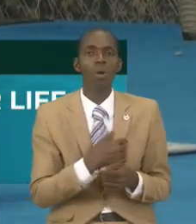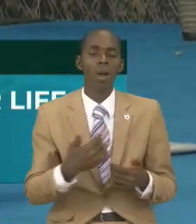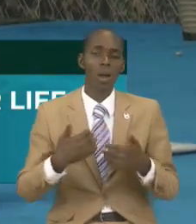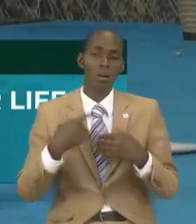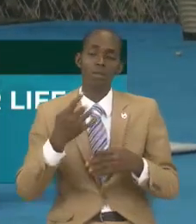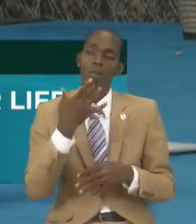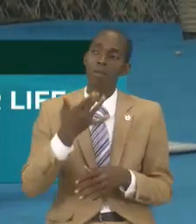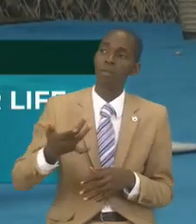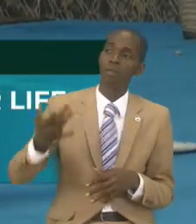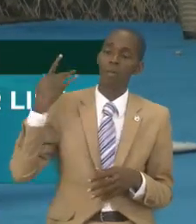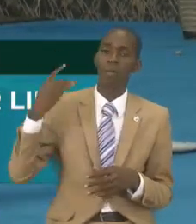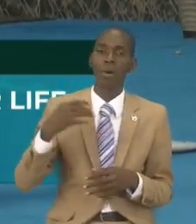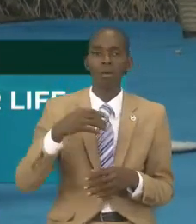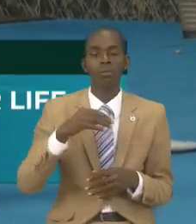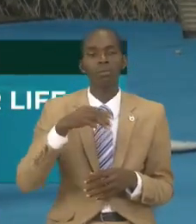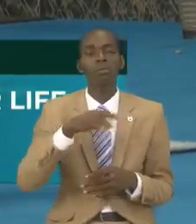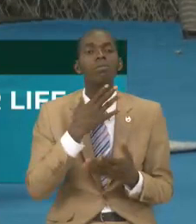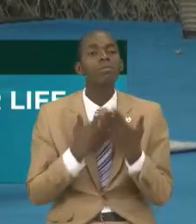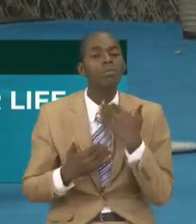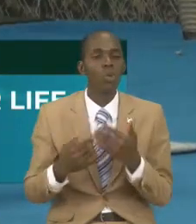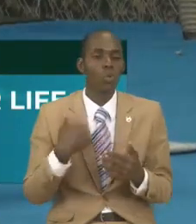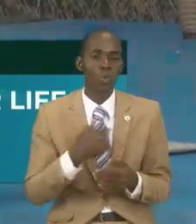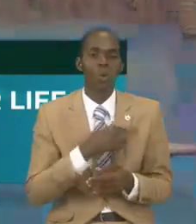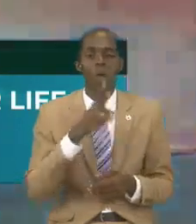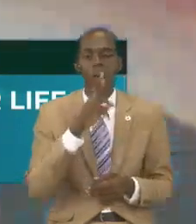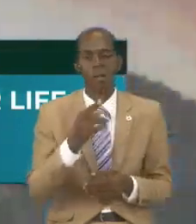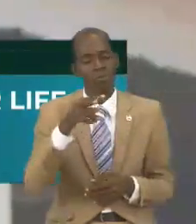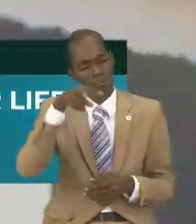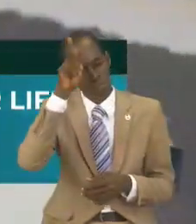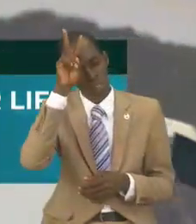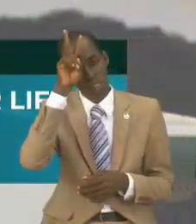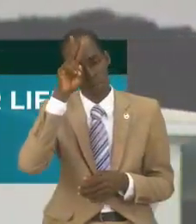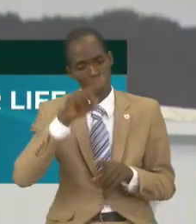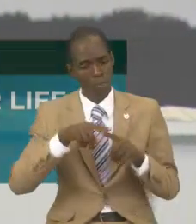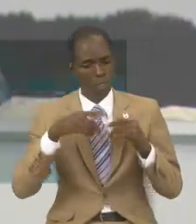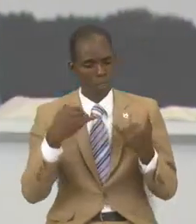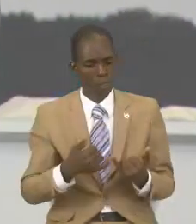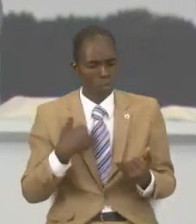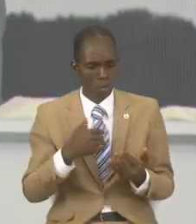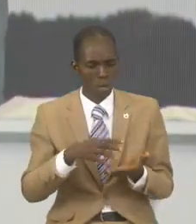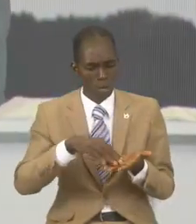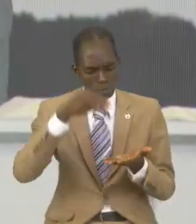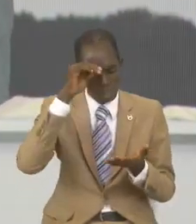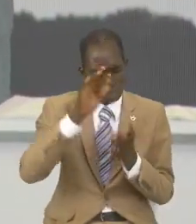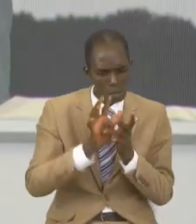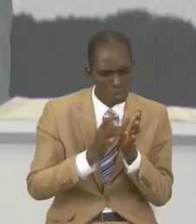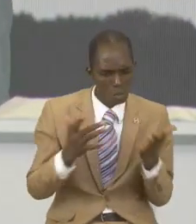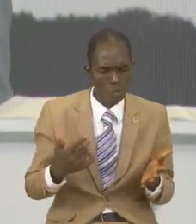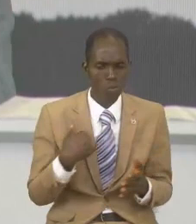were ignorant. Now, after reading the Bible, studying the Bible, we're no more